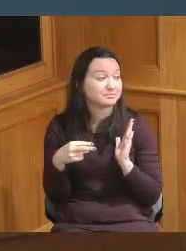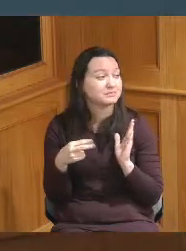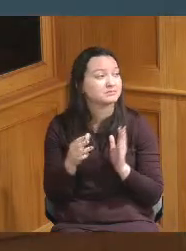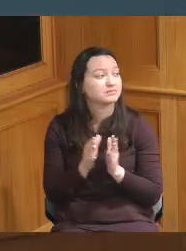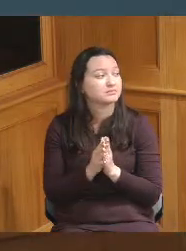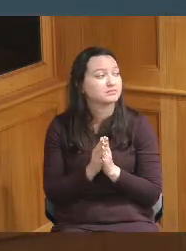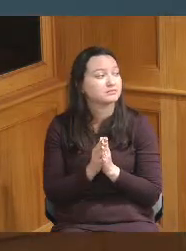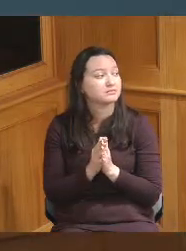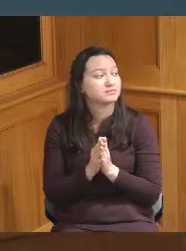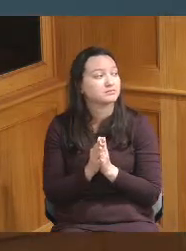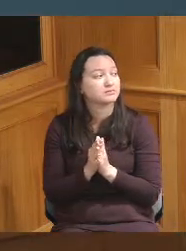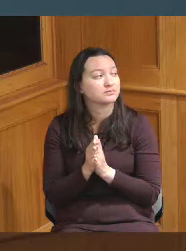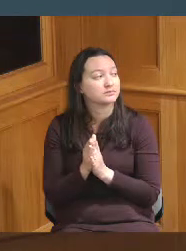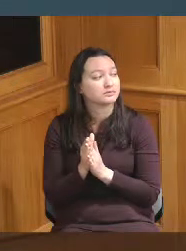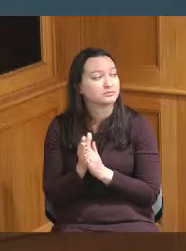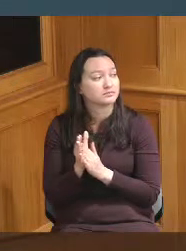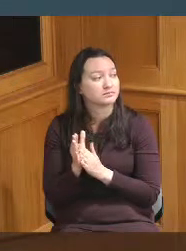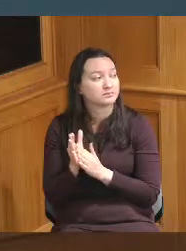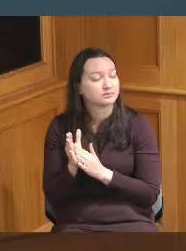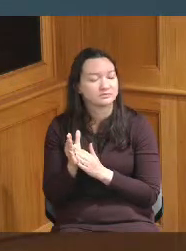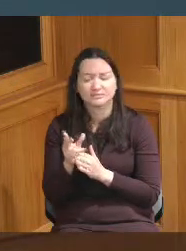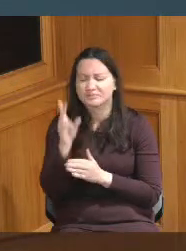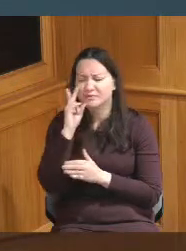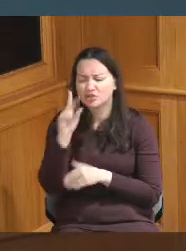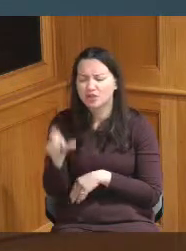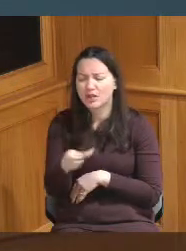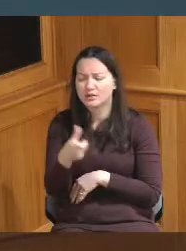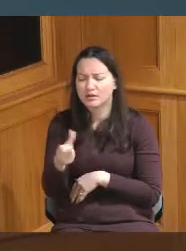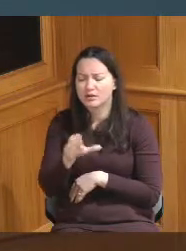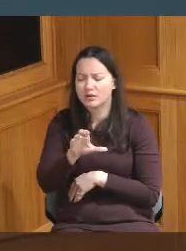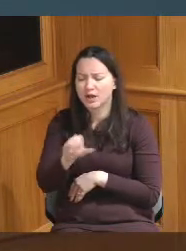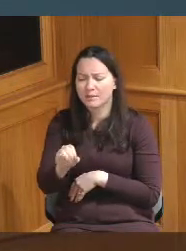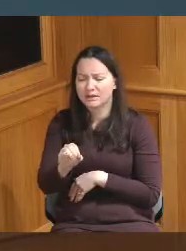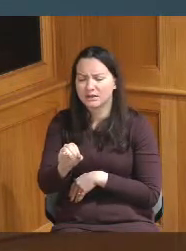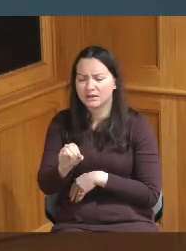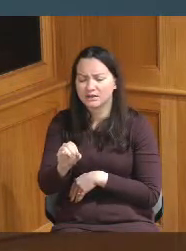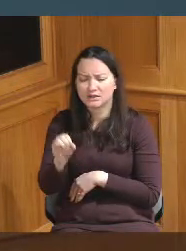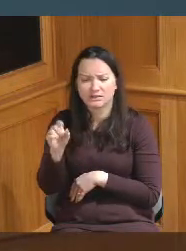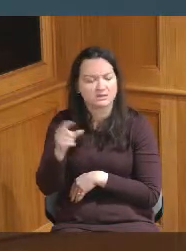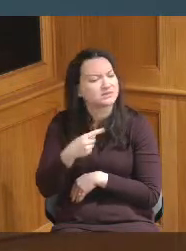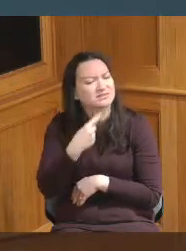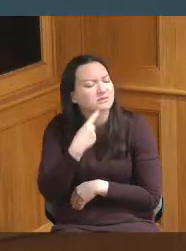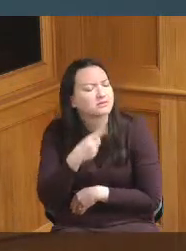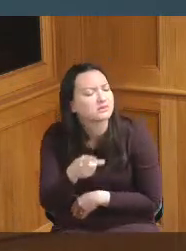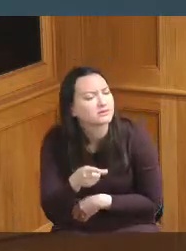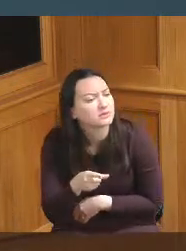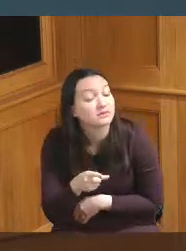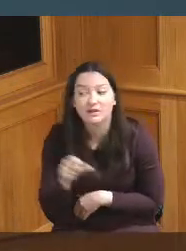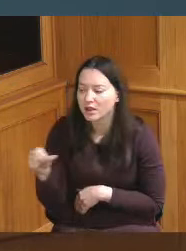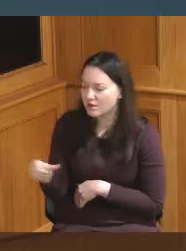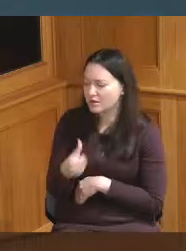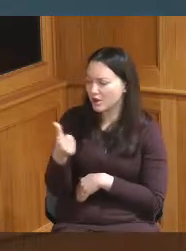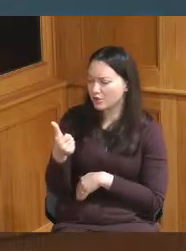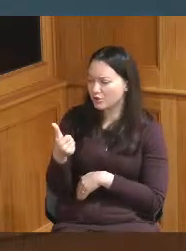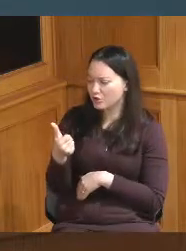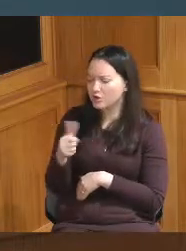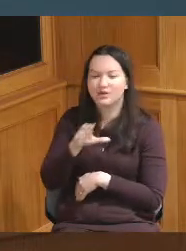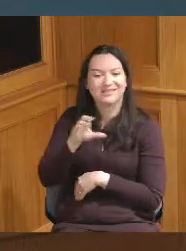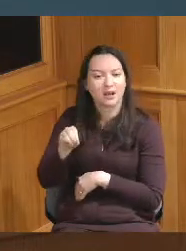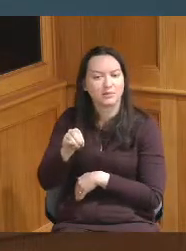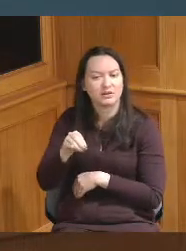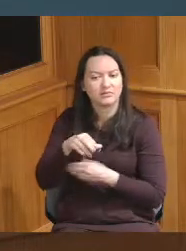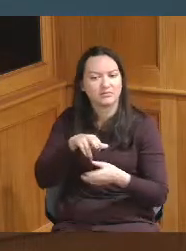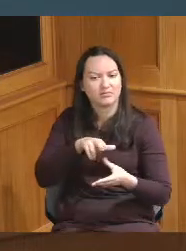out, as some, I saw another company left the exchange. I'm sorry, I missed it. Another company left the exchange, which